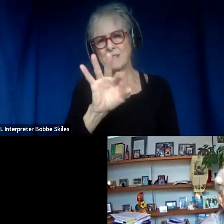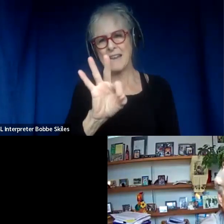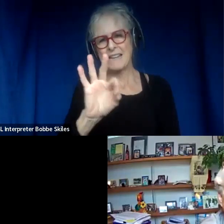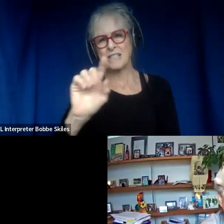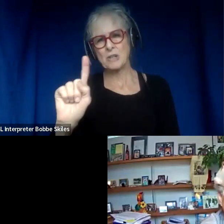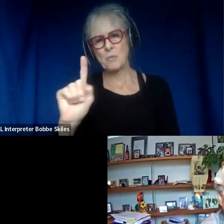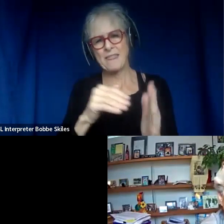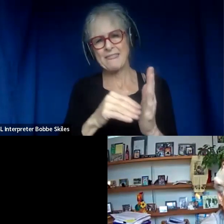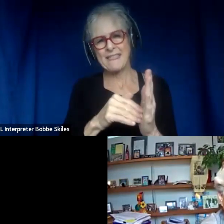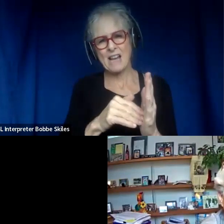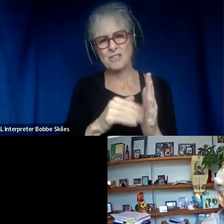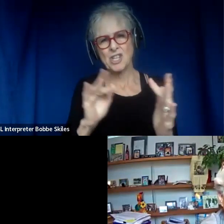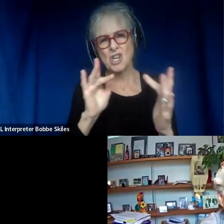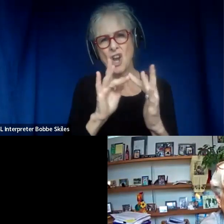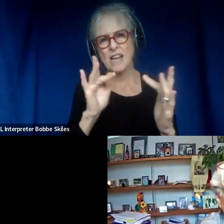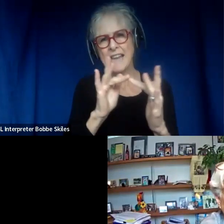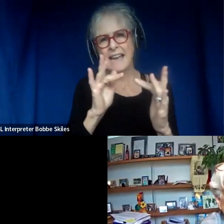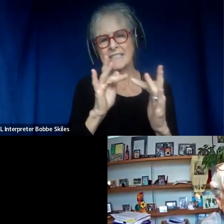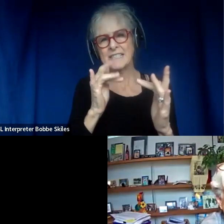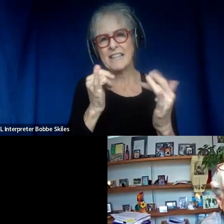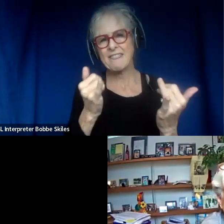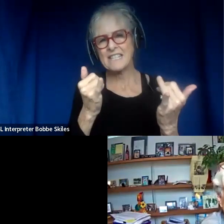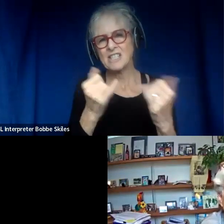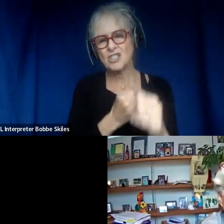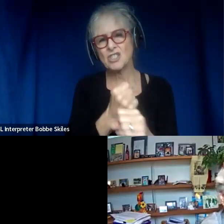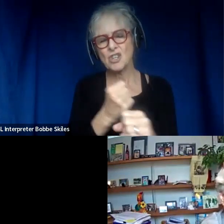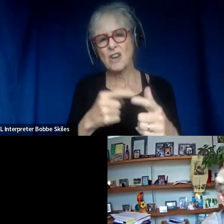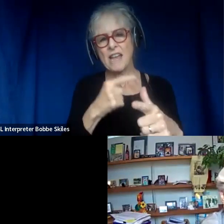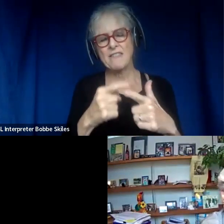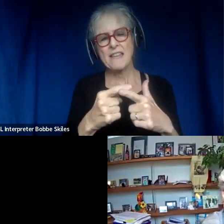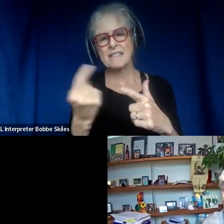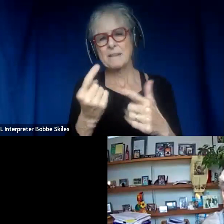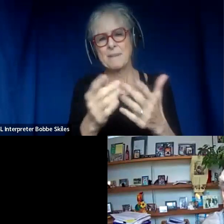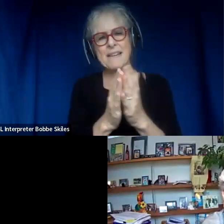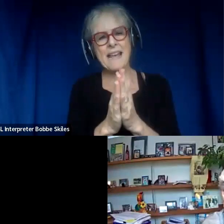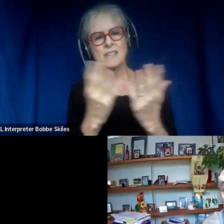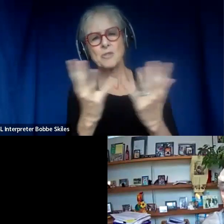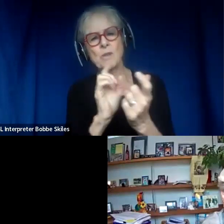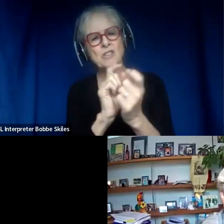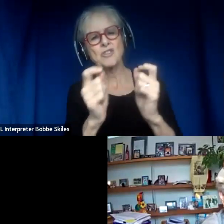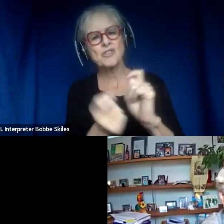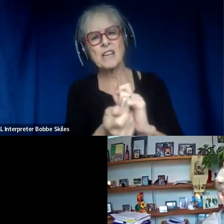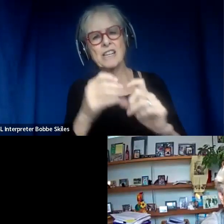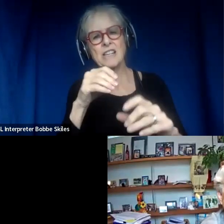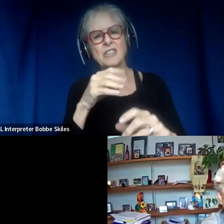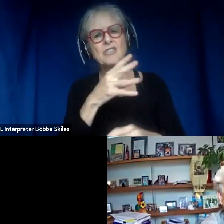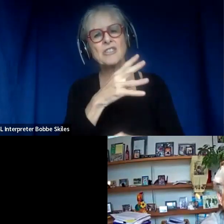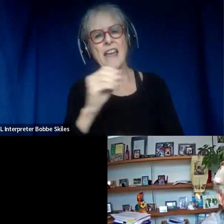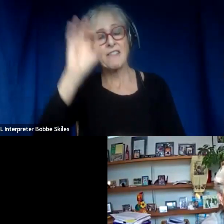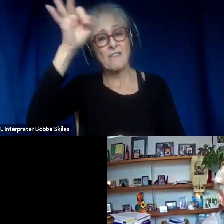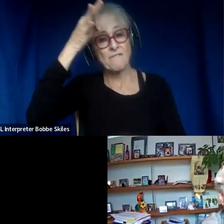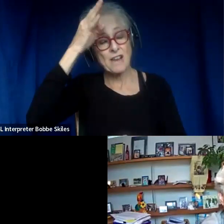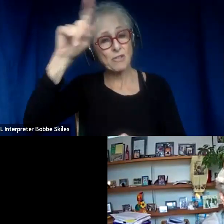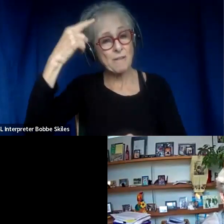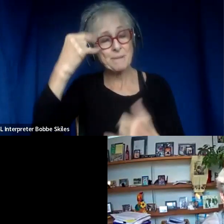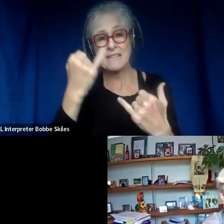91,000 contacts this year. And then you were asked about what's changed, and the federal government has now prohibited